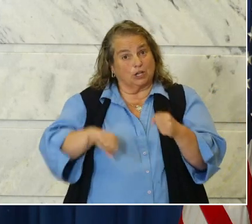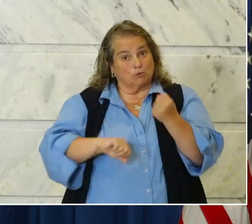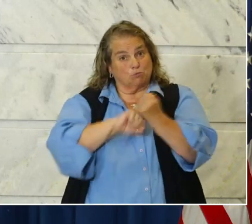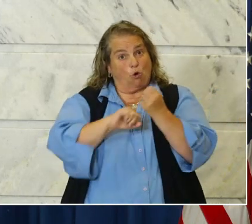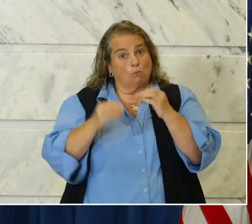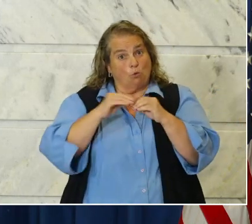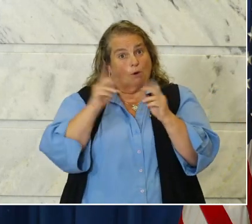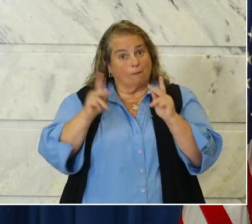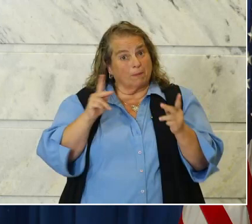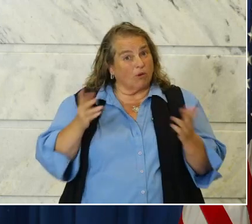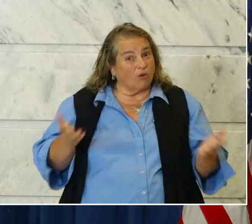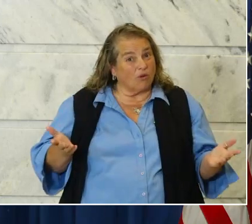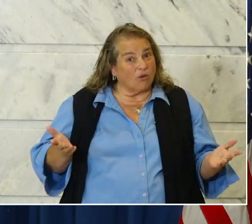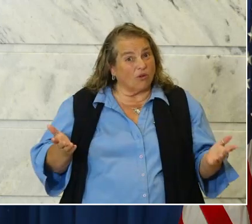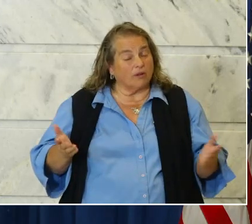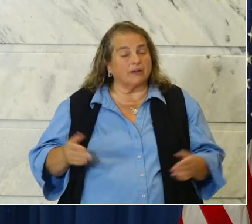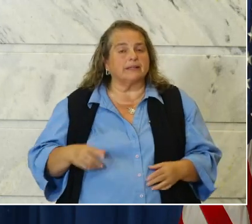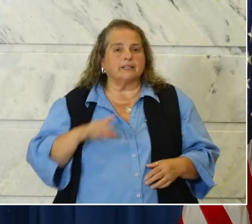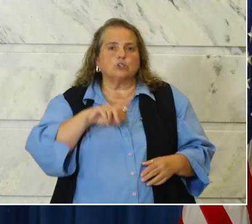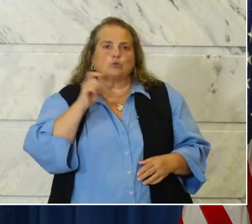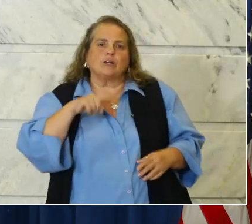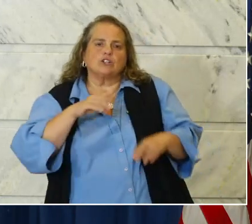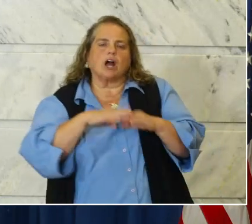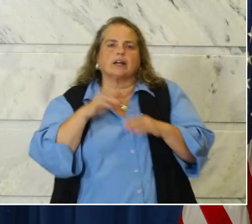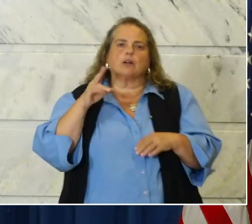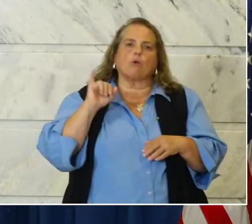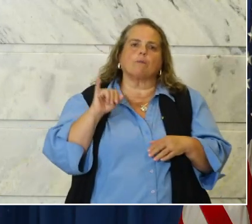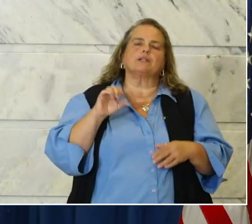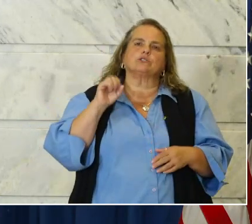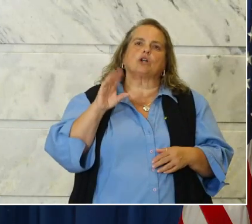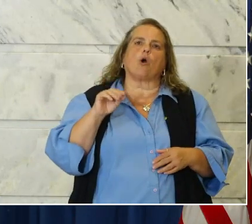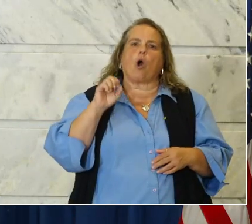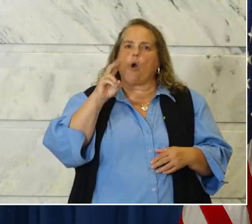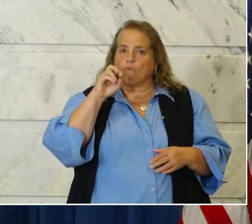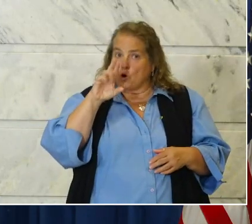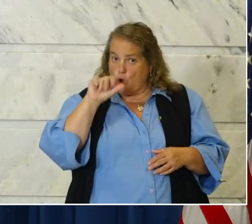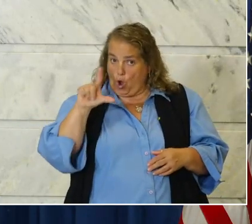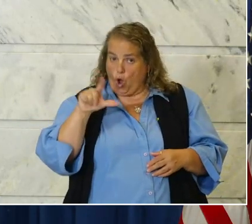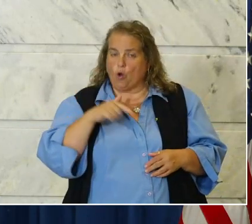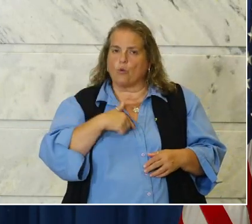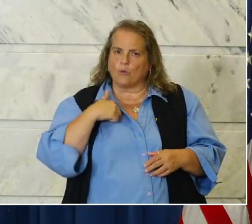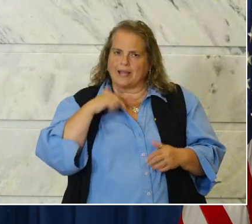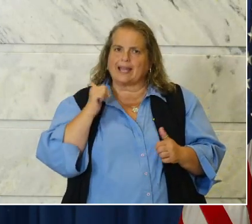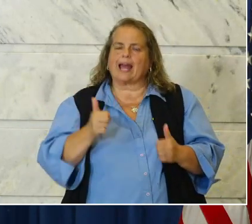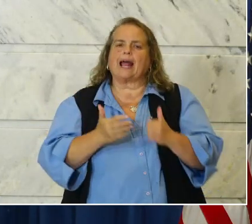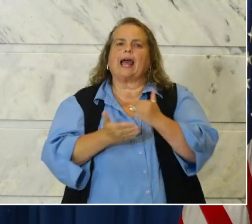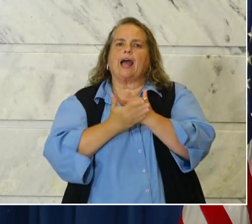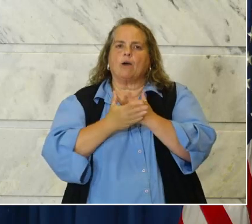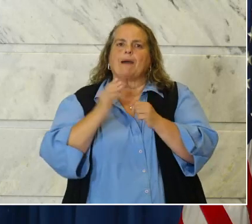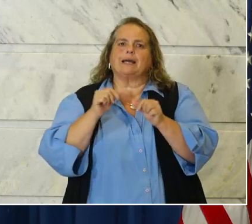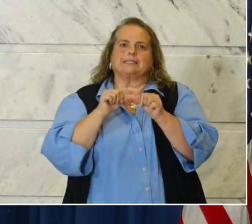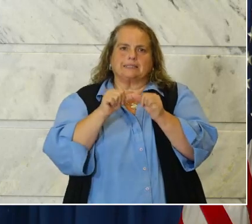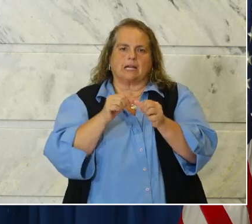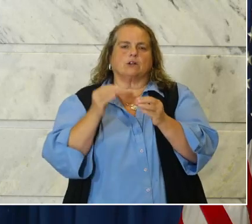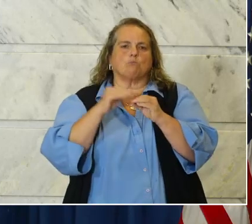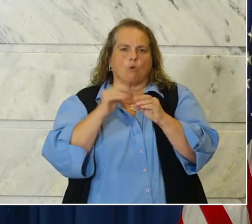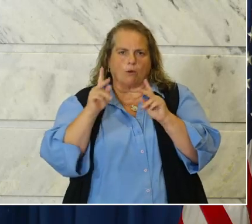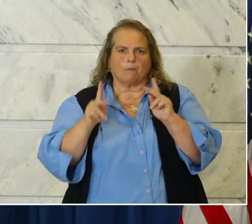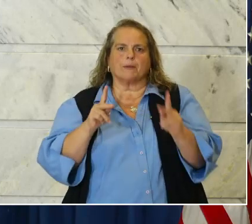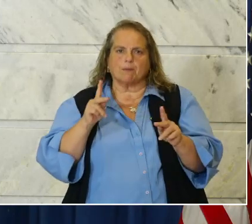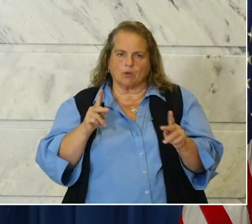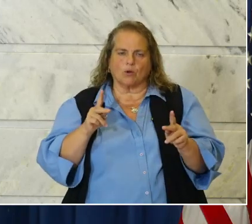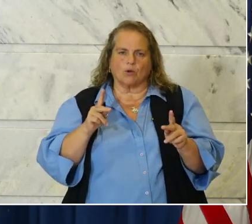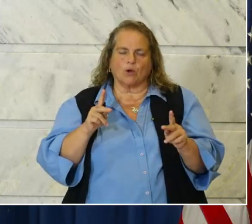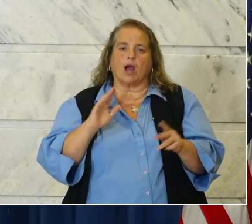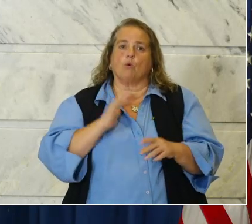question is on our unemployment system. Overall, we can help and sustain more people.